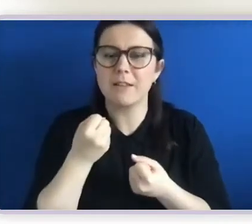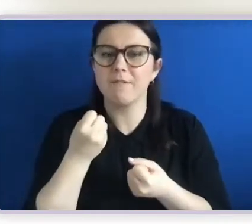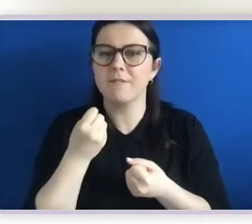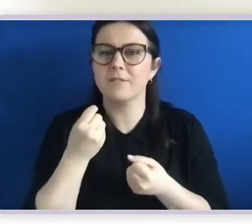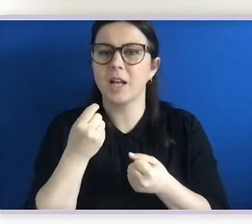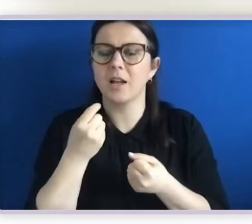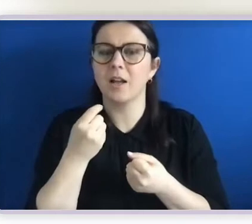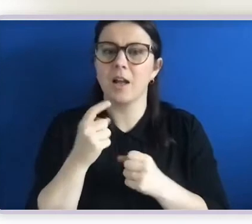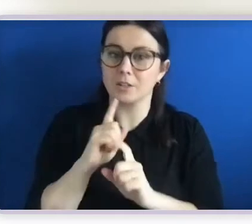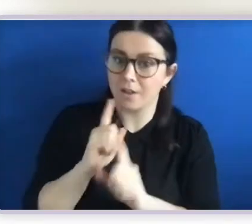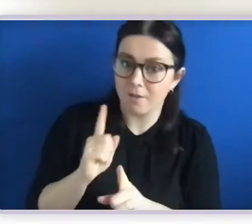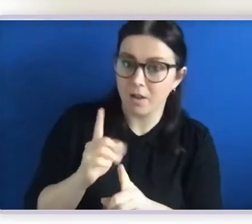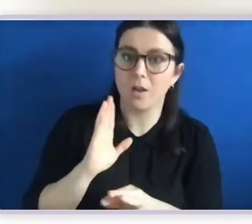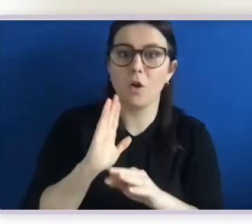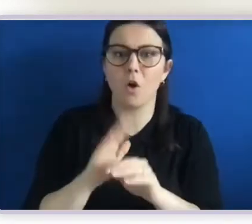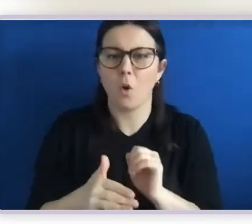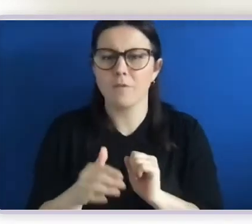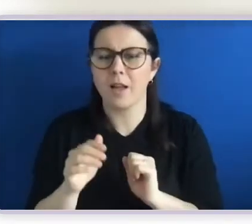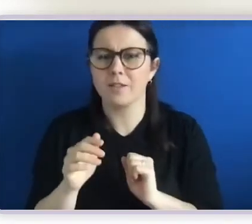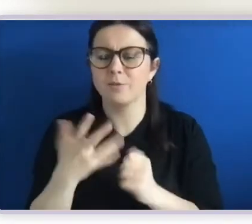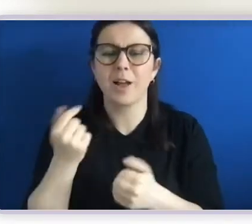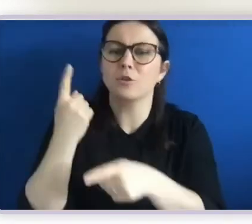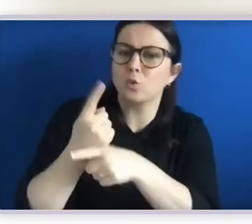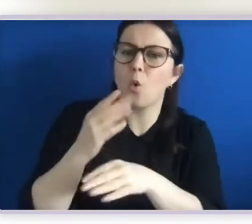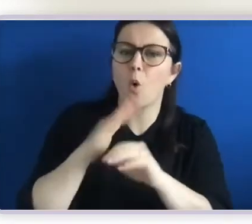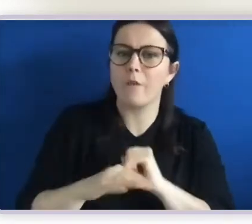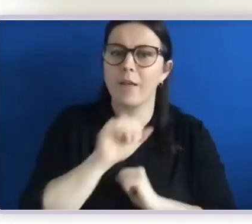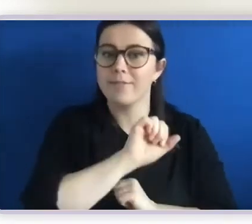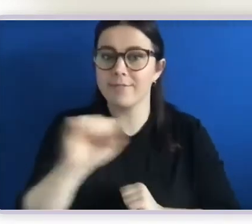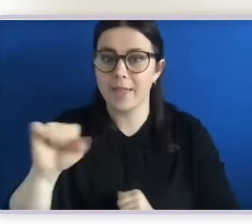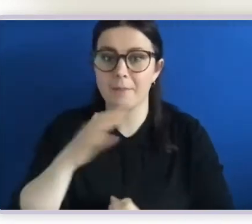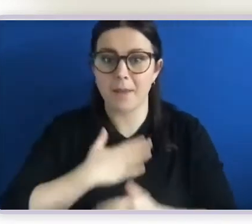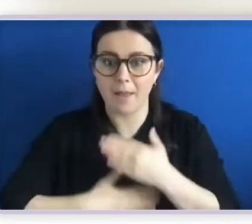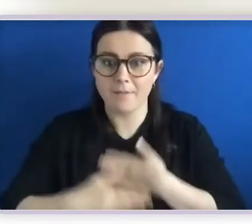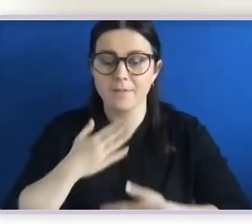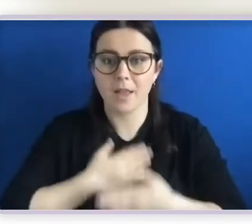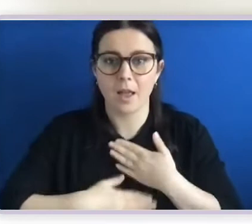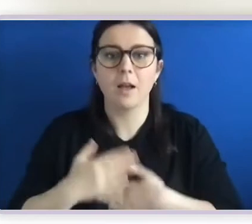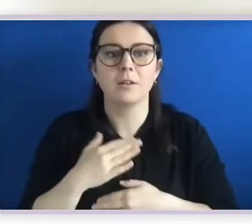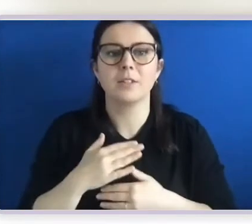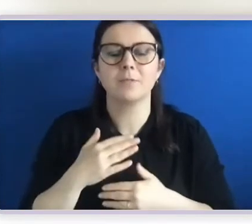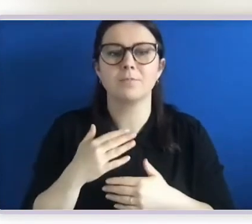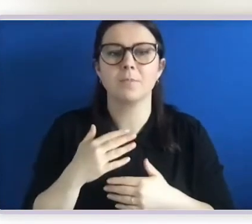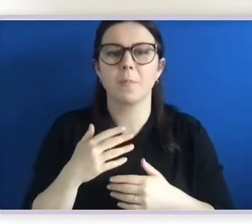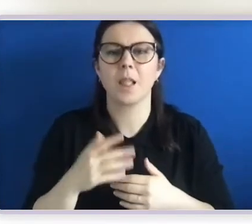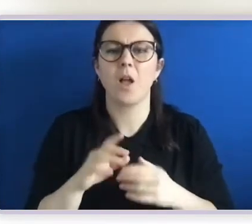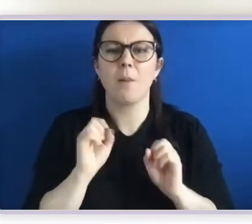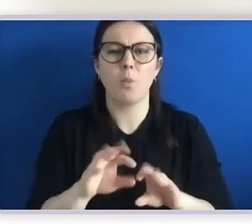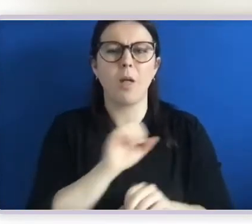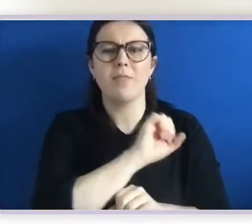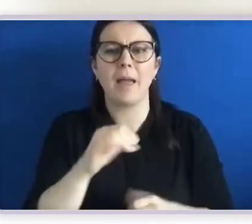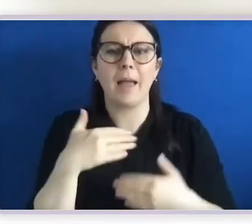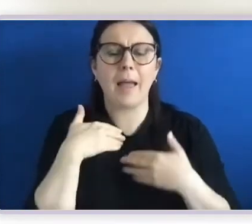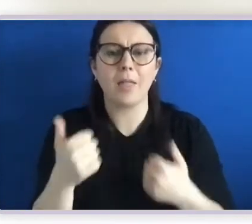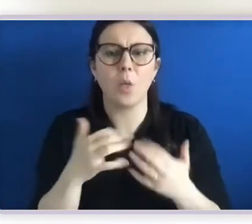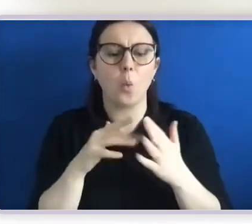advice about certain kinds of behaviour of other disability workers, putting people's health and welfare at risk, and we've